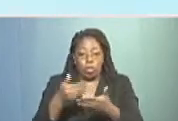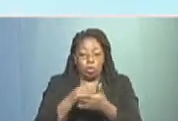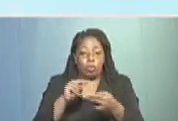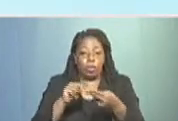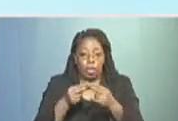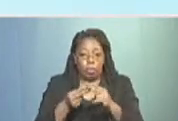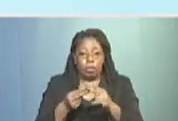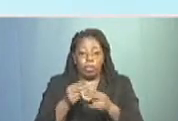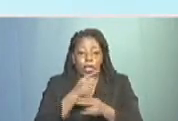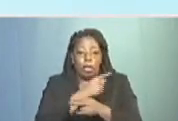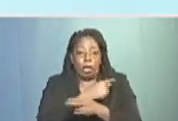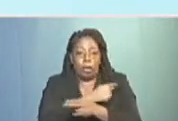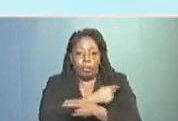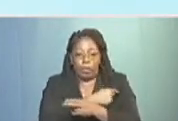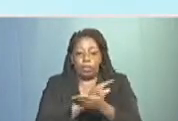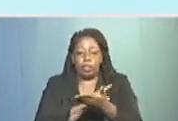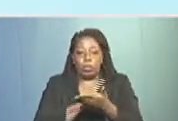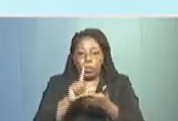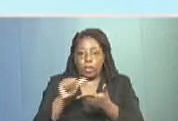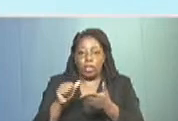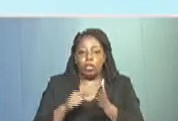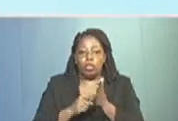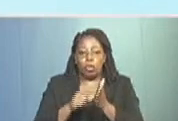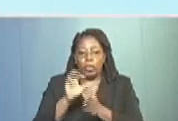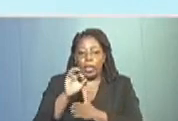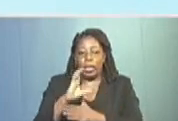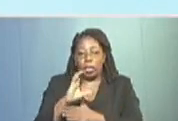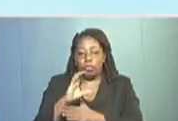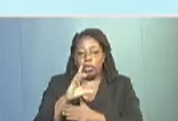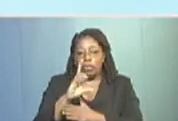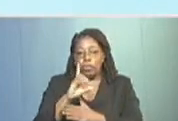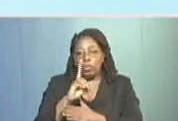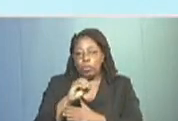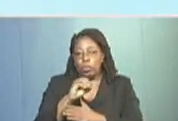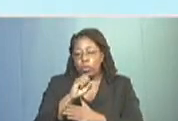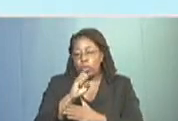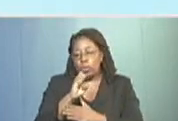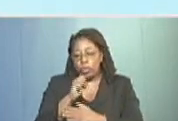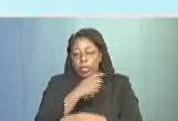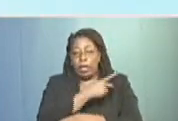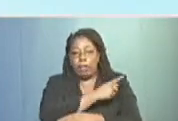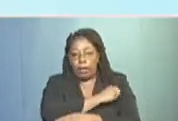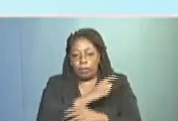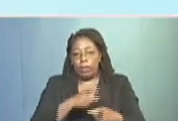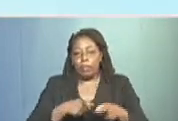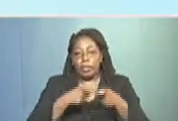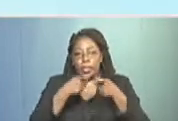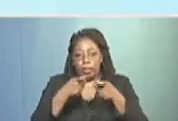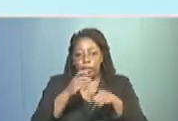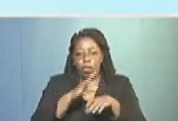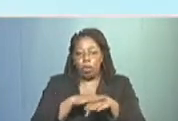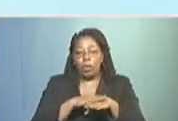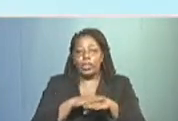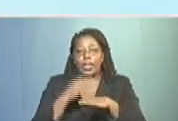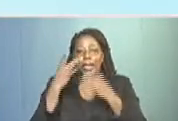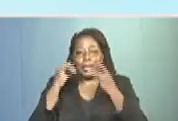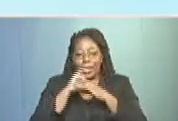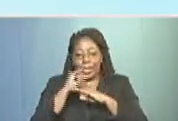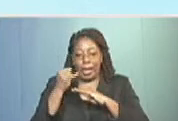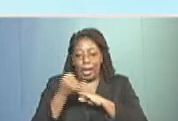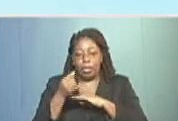COVID-19 weekly vaccination tracker shows 904 doses of the vaccine have been administered on Cat Island,